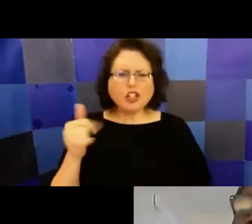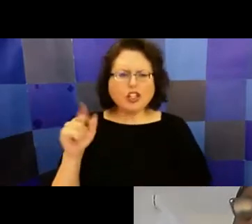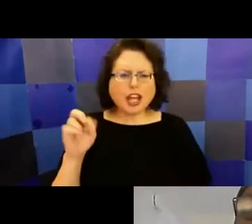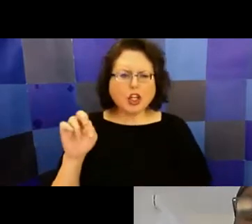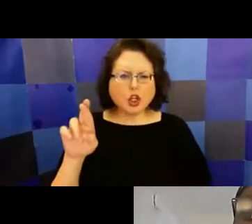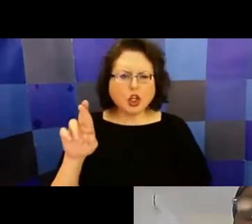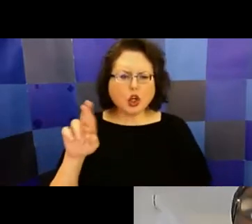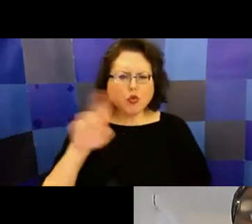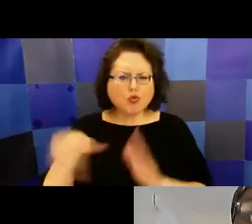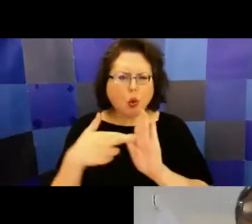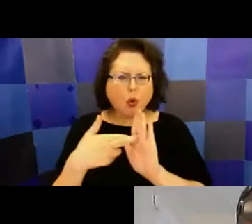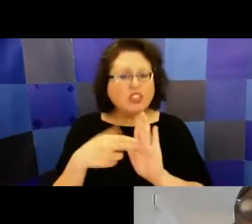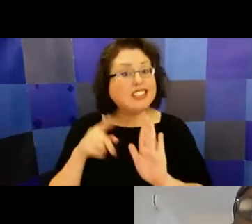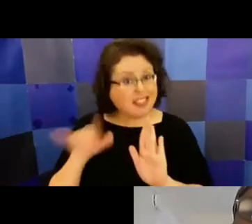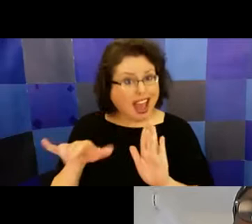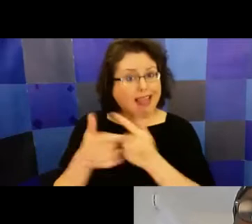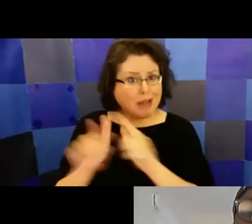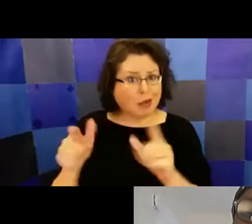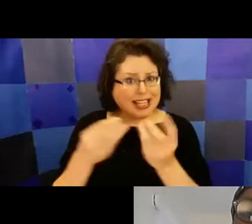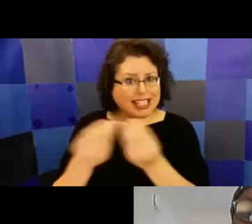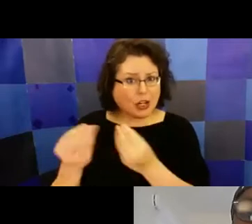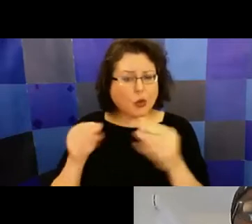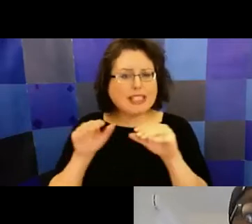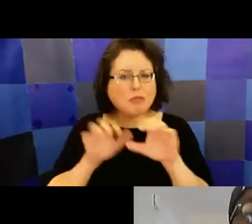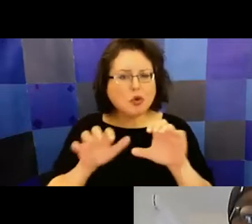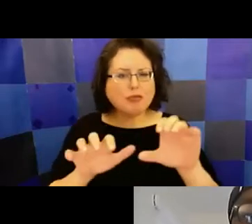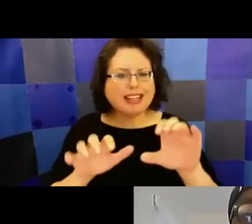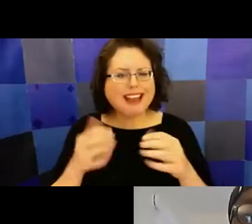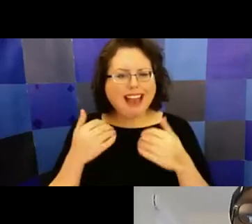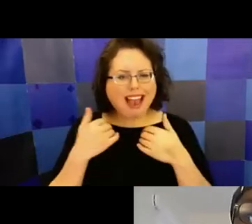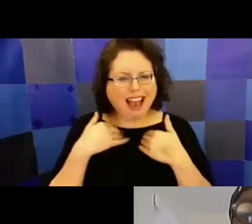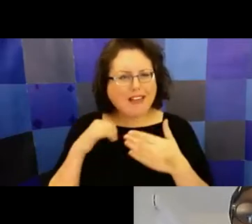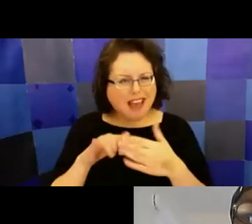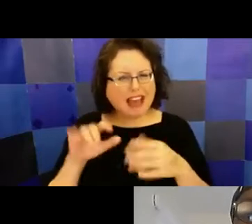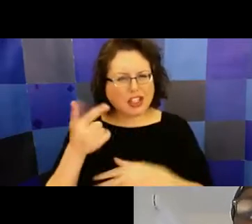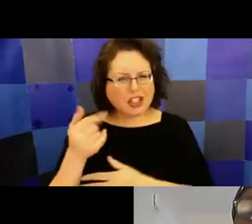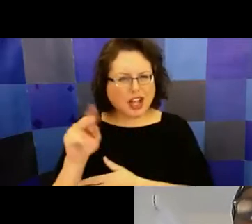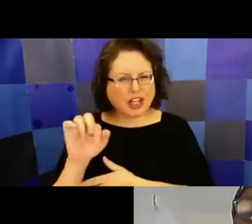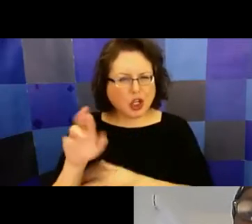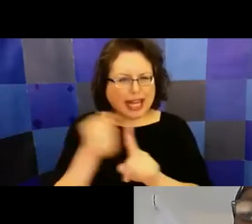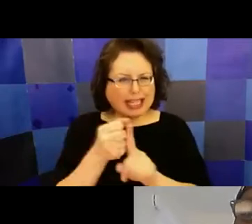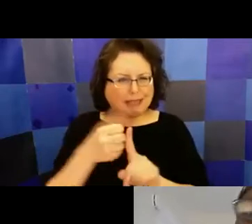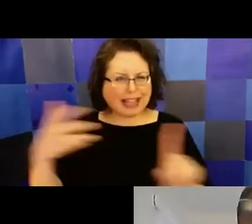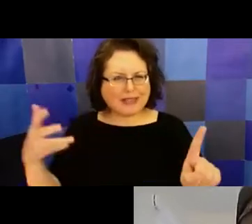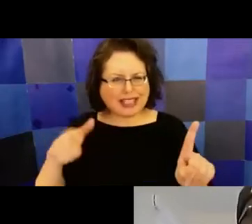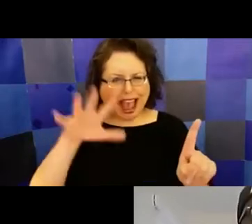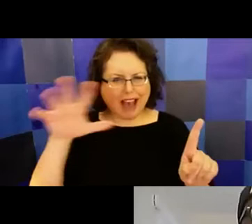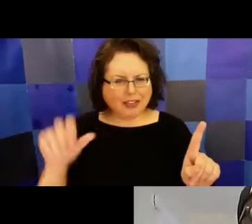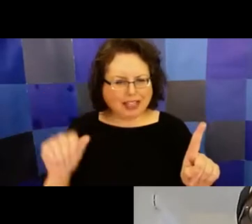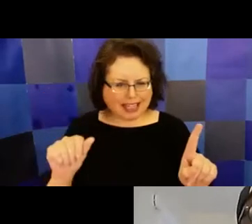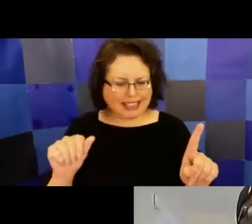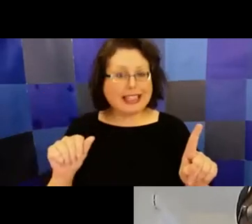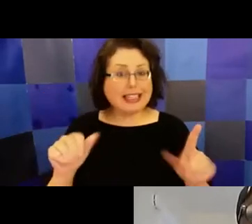did the liberated territories movement seek out the history of gender expansiveness in the African society's